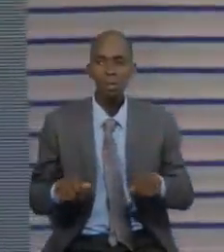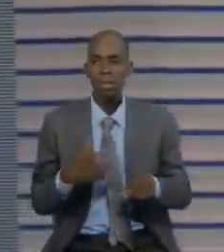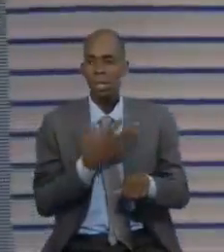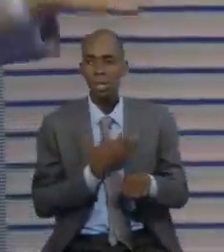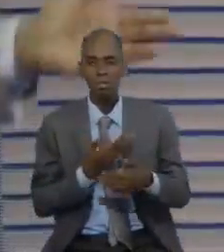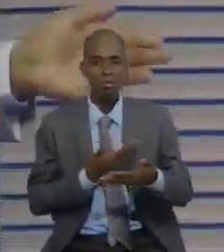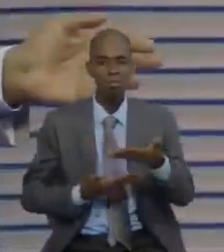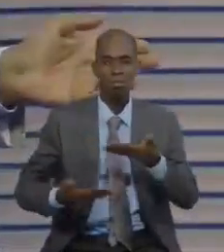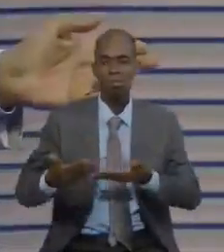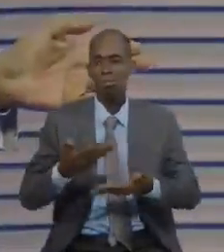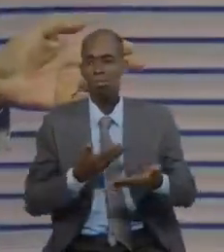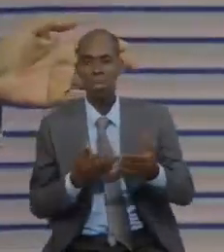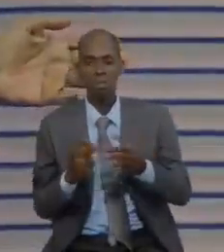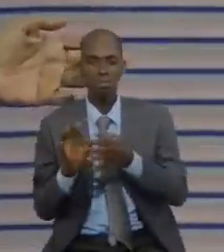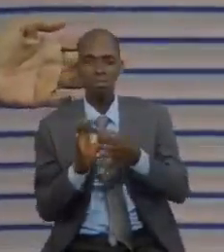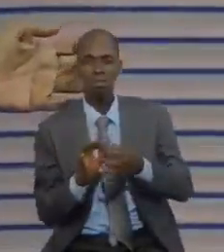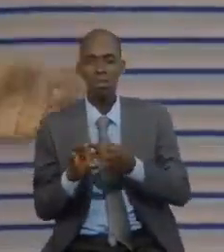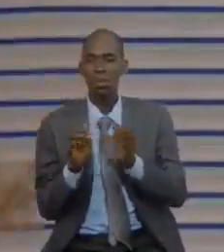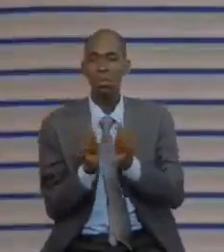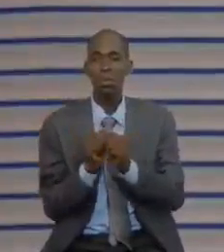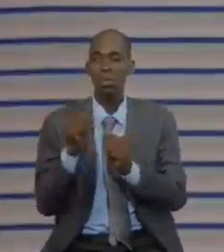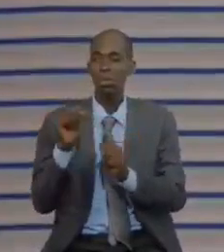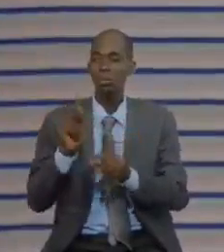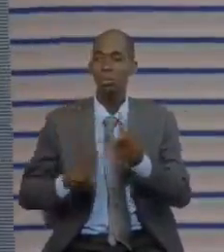interaction and connection with the world.